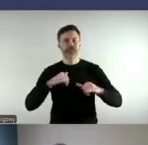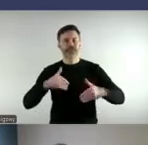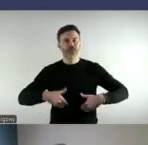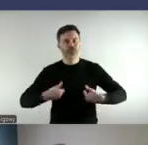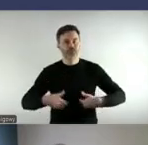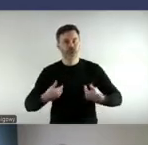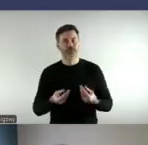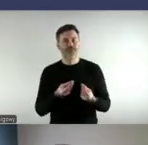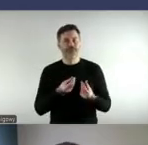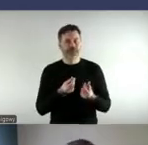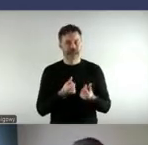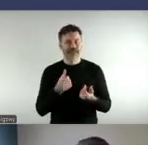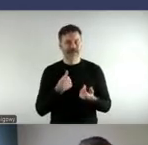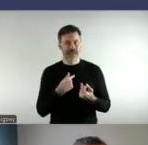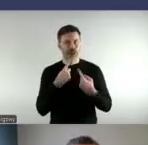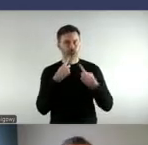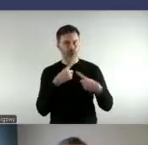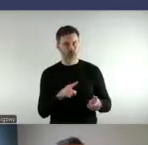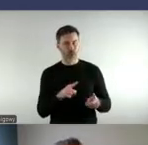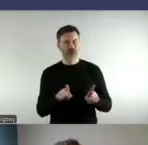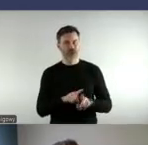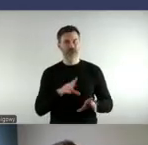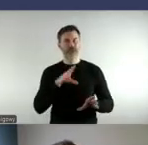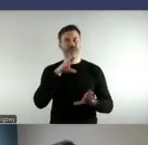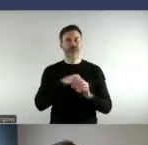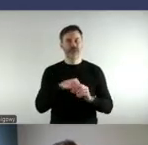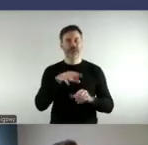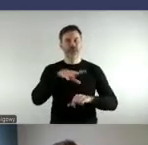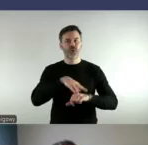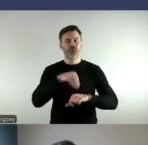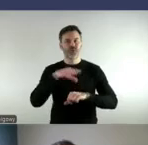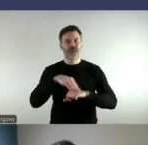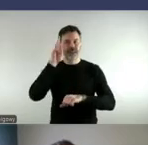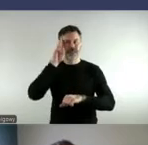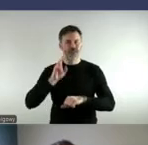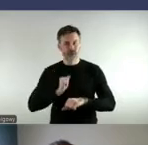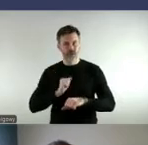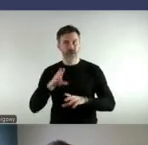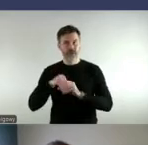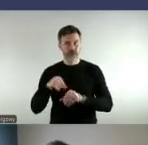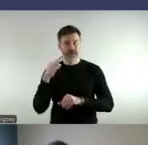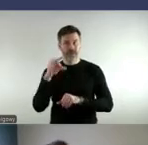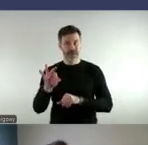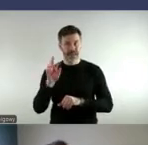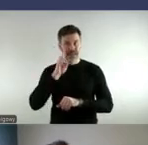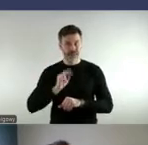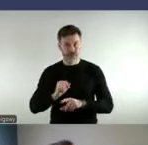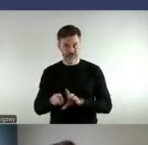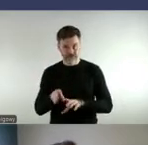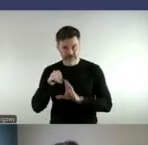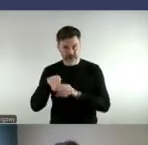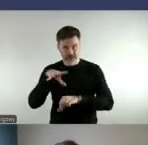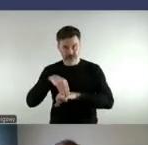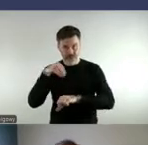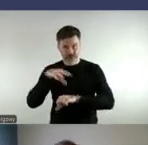and organizational development. So here we can see Ringerike Municipality